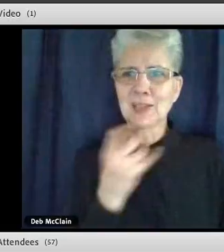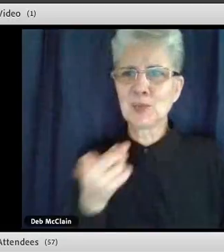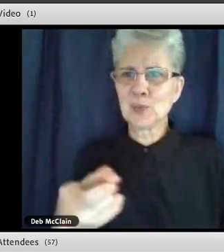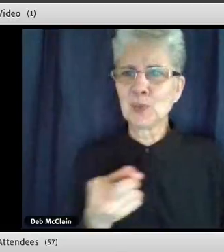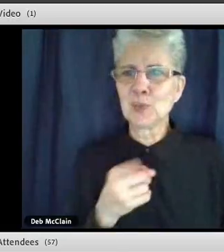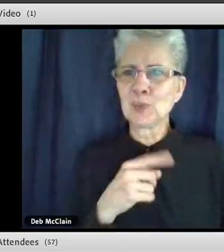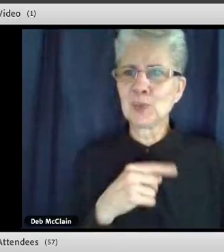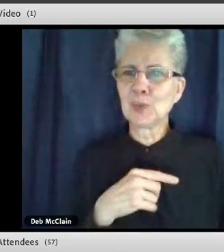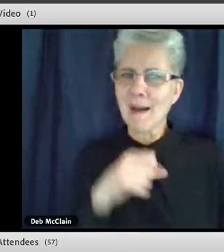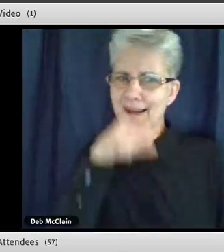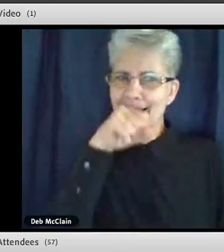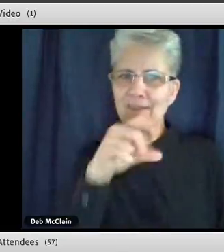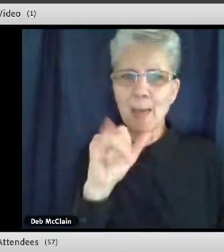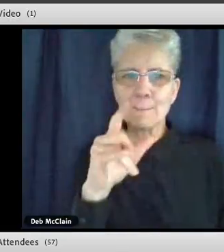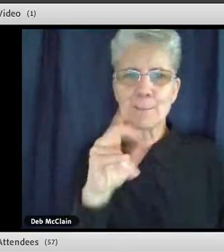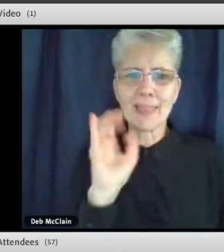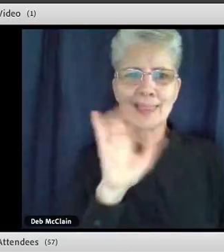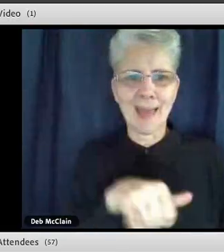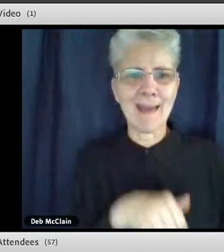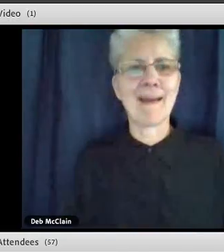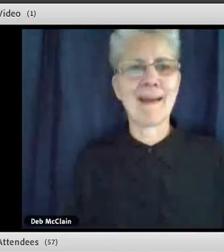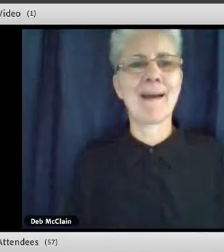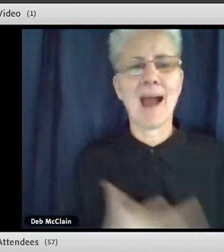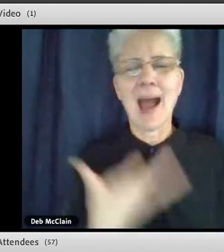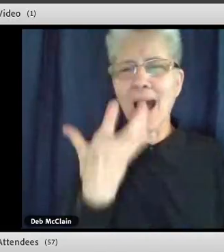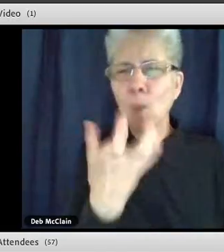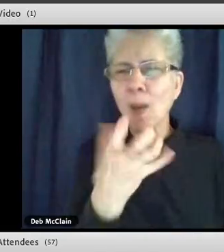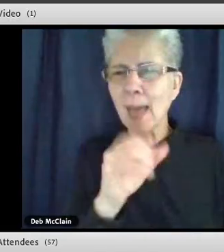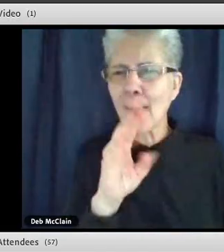I love that button. I want that button.